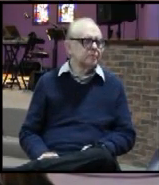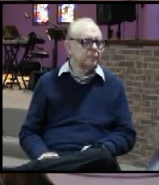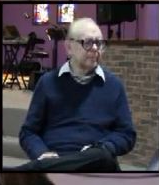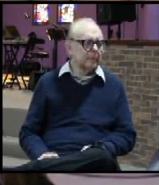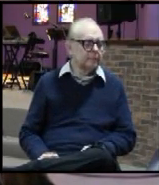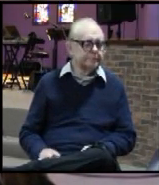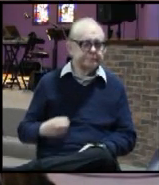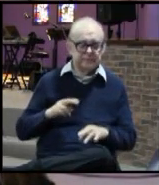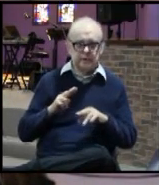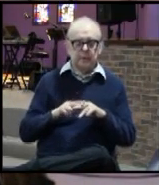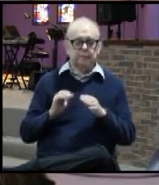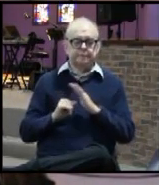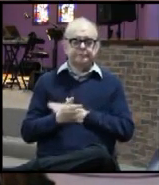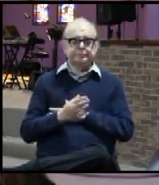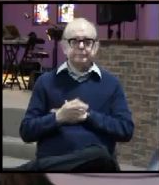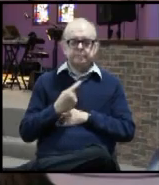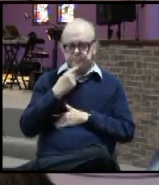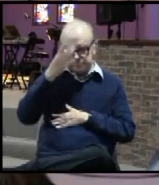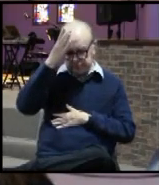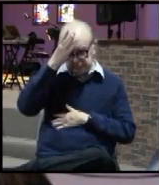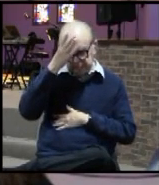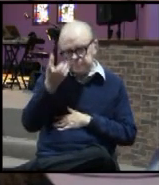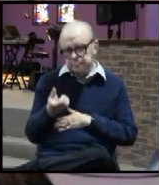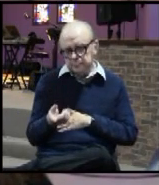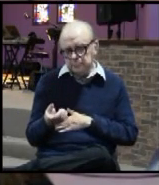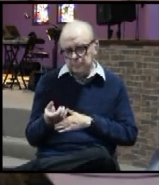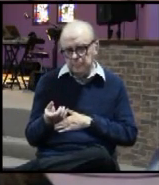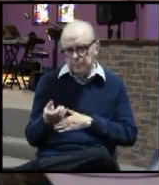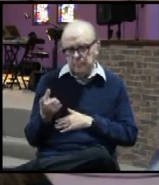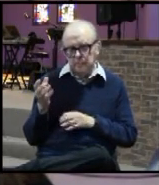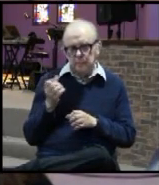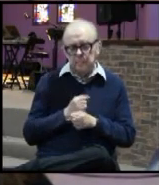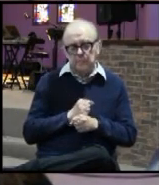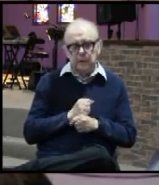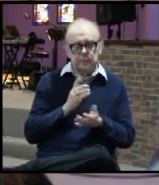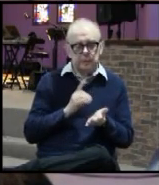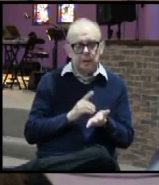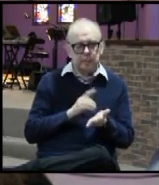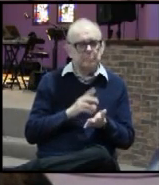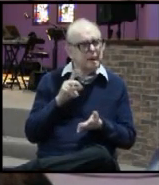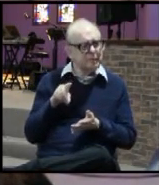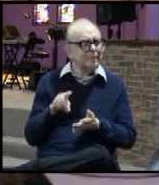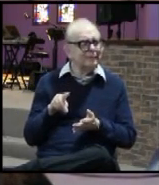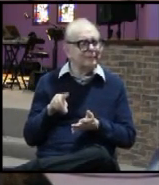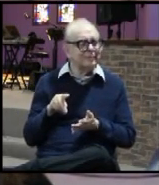I was sitting there that morning and I said, Dad, I got you a Dr. Pepper, I got you a